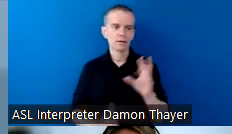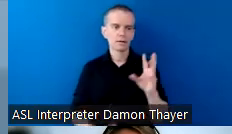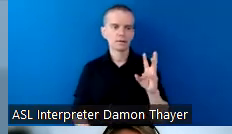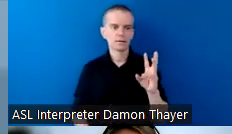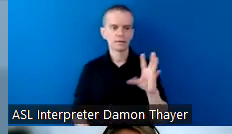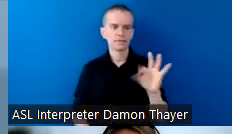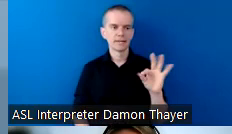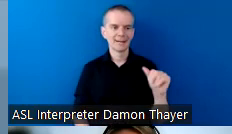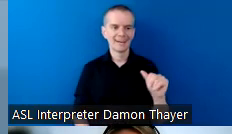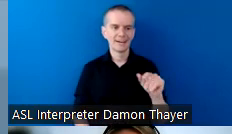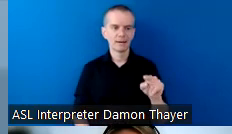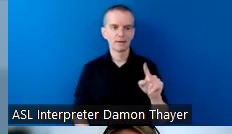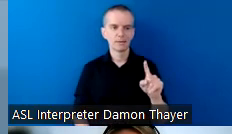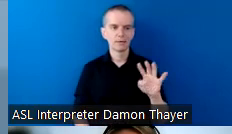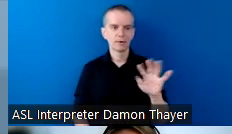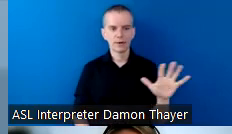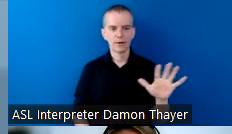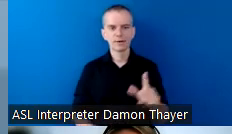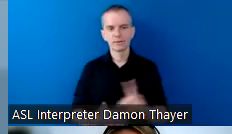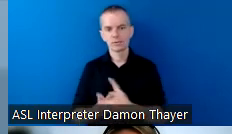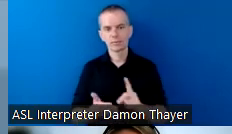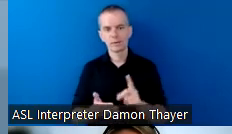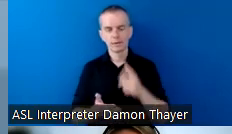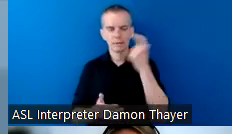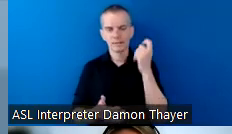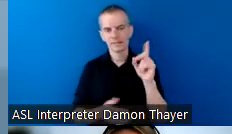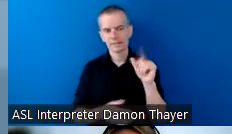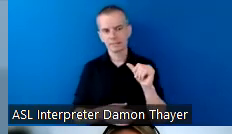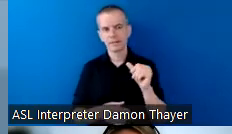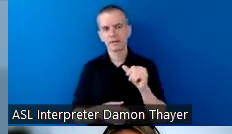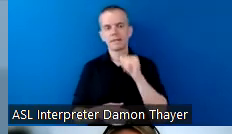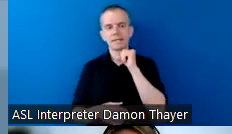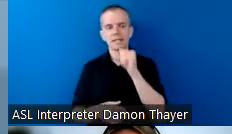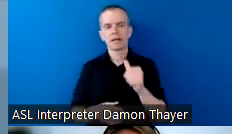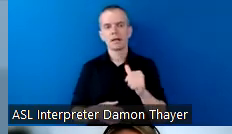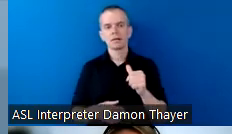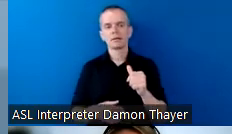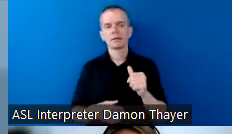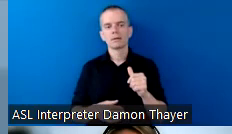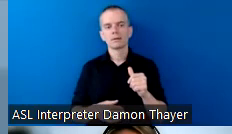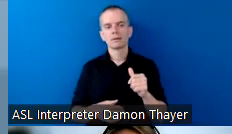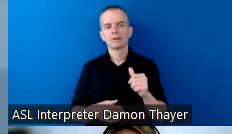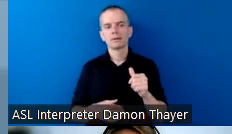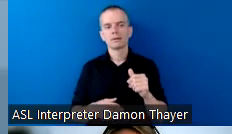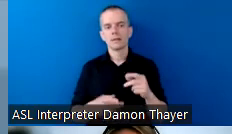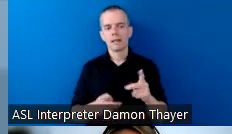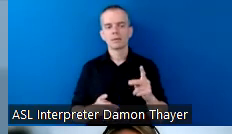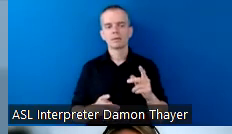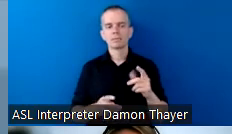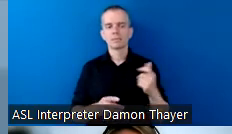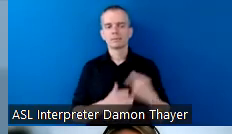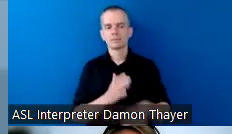659A145, a person may not discriminate because of a disability by refusing to permit at the expense of the individual with the disability